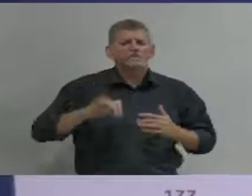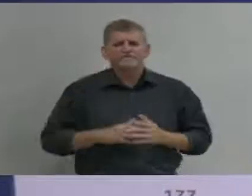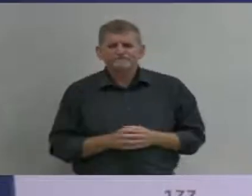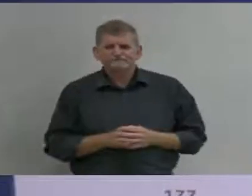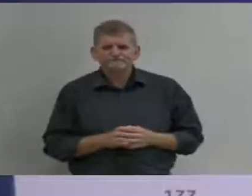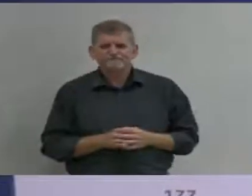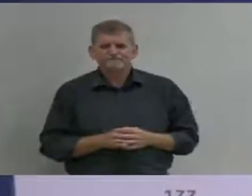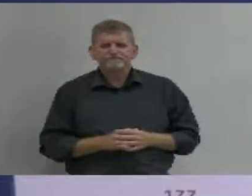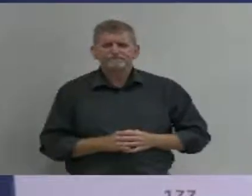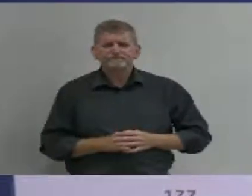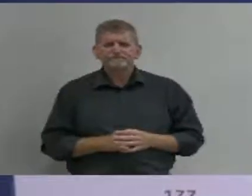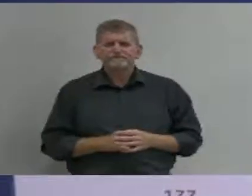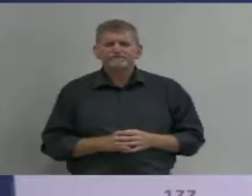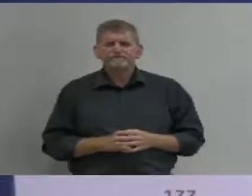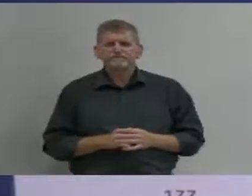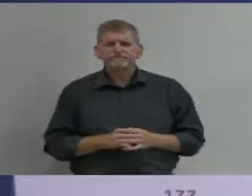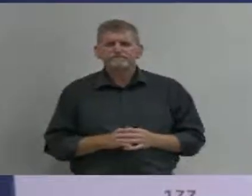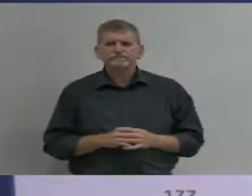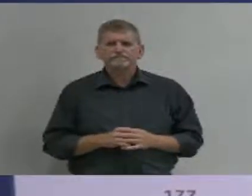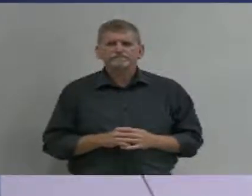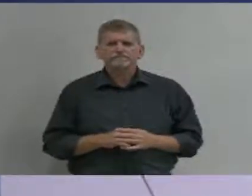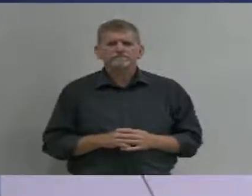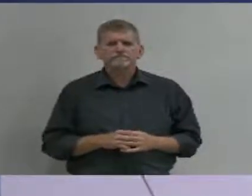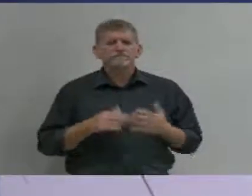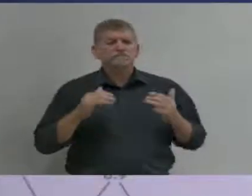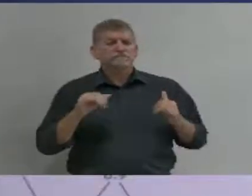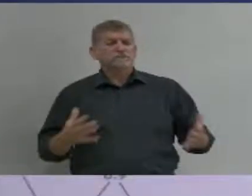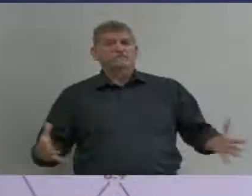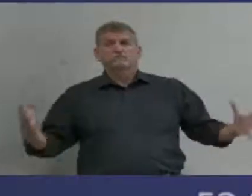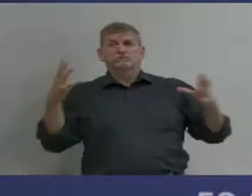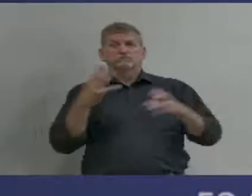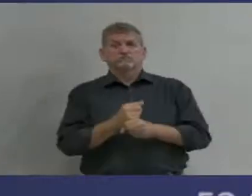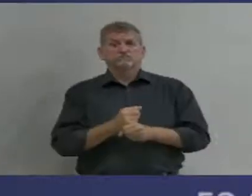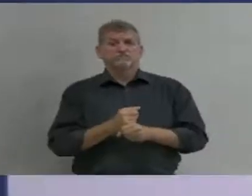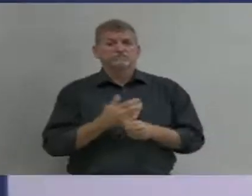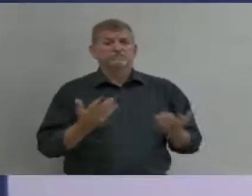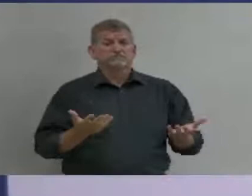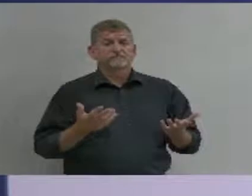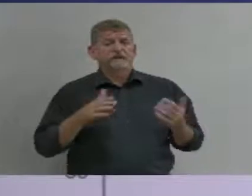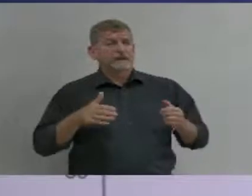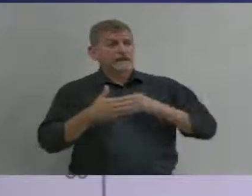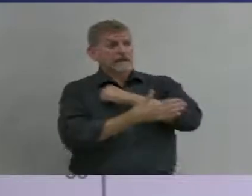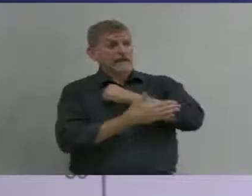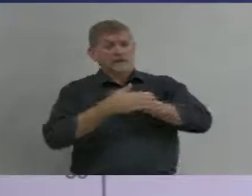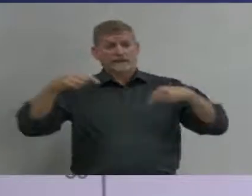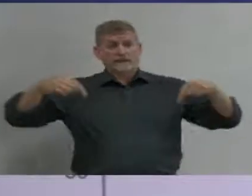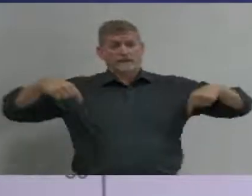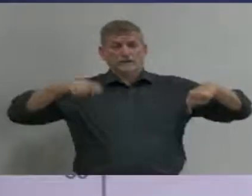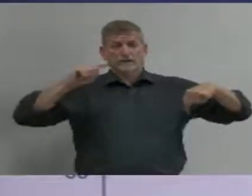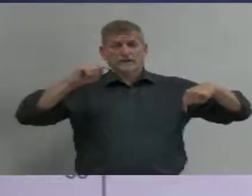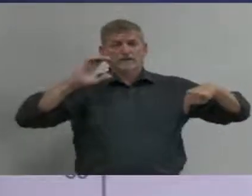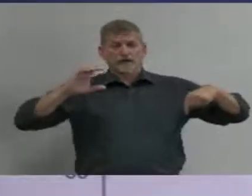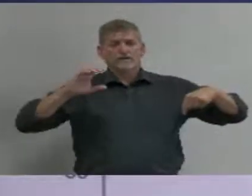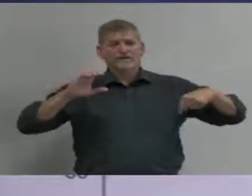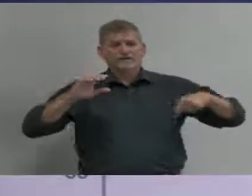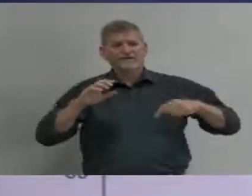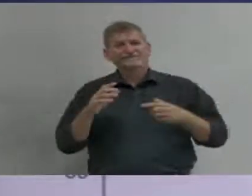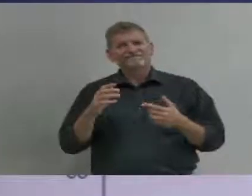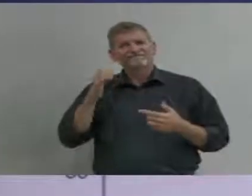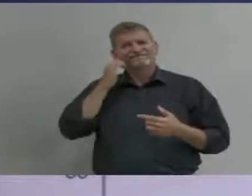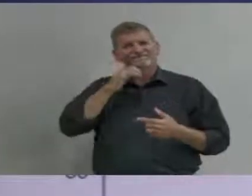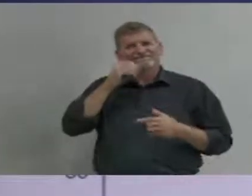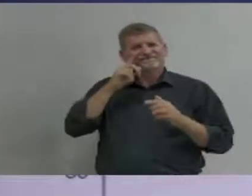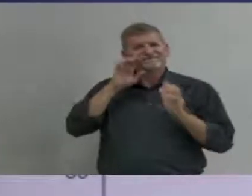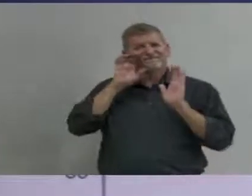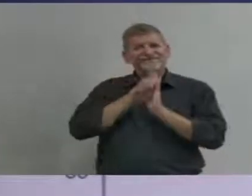months. So to summarize, we are as a county seeing higher numbers of new cases on a